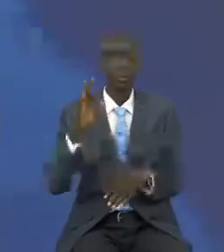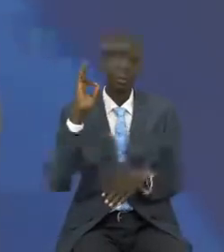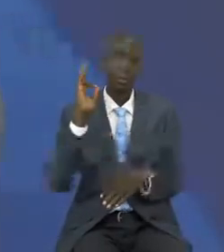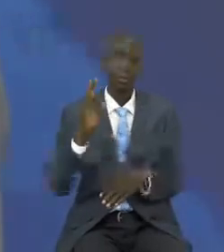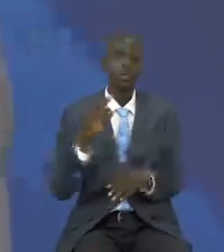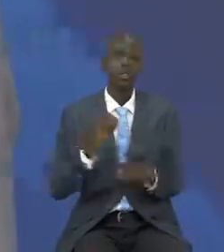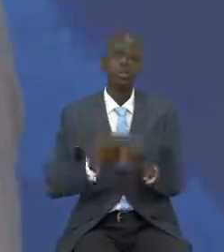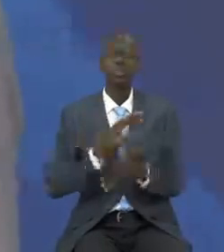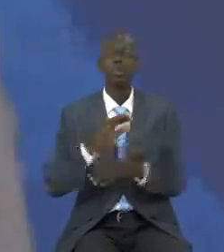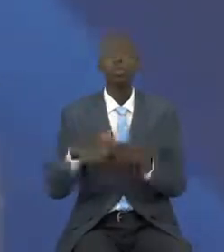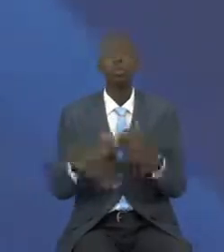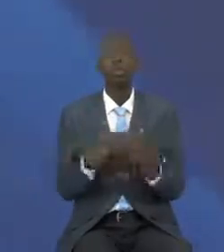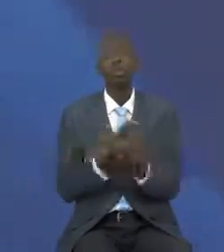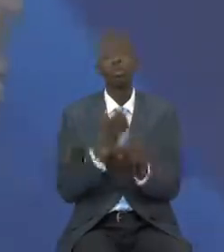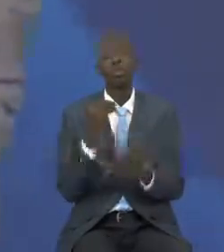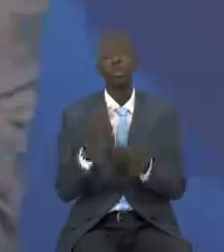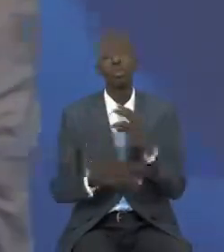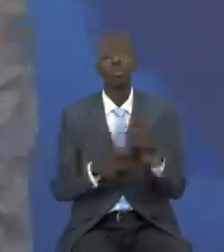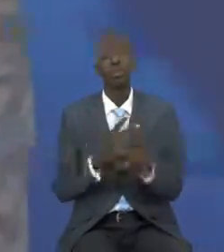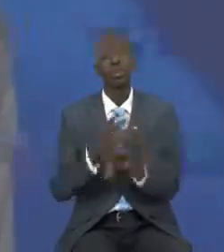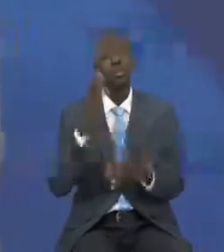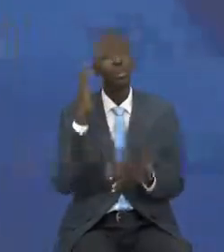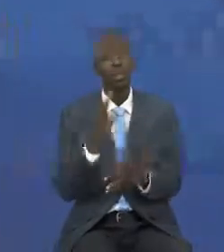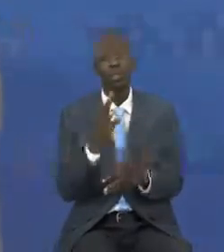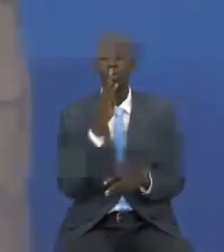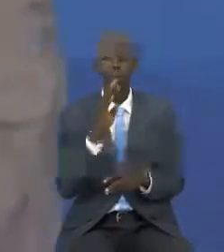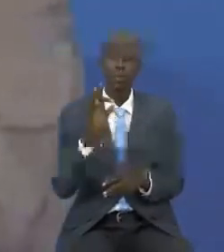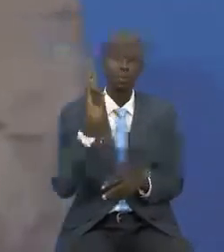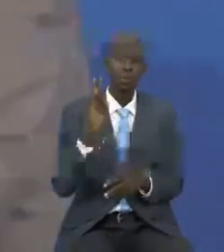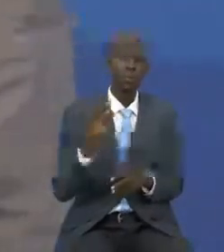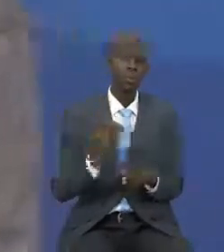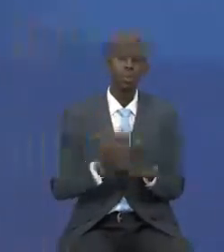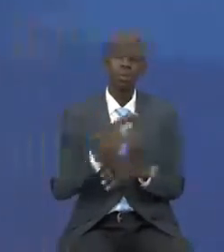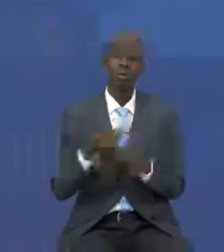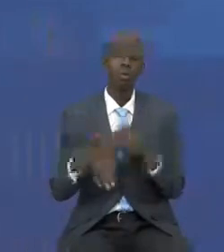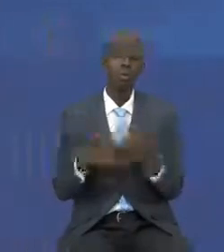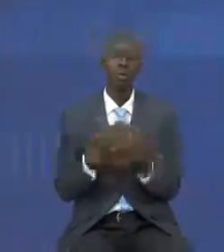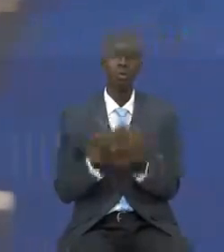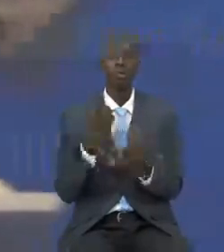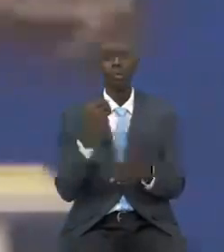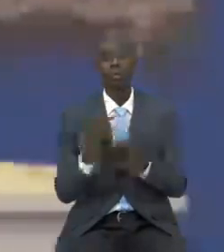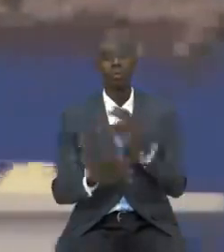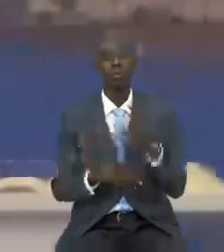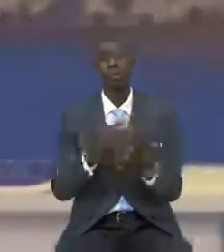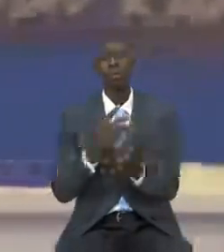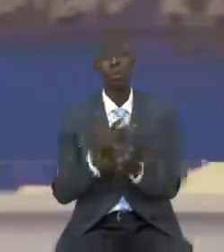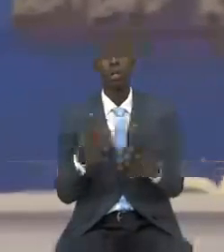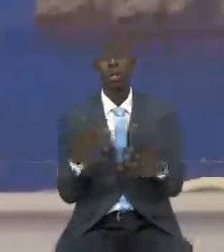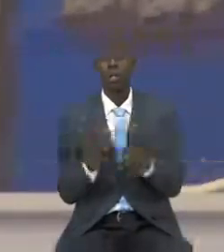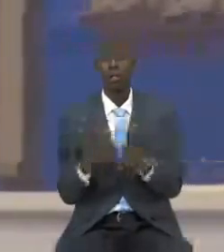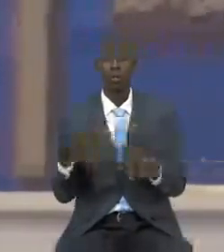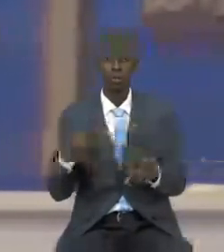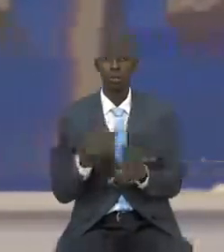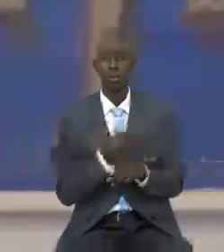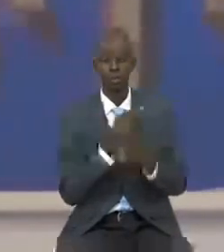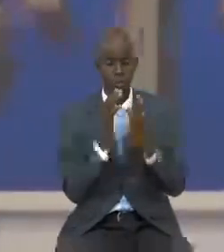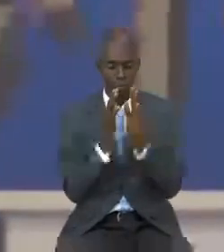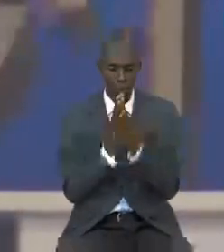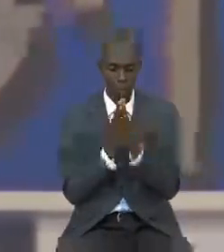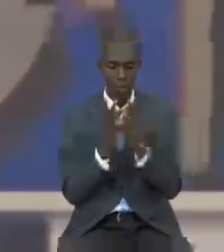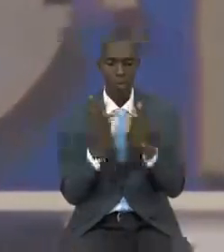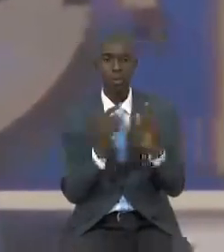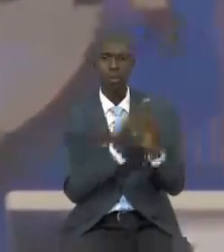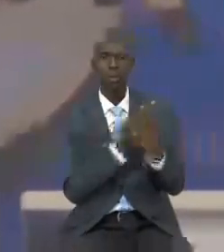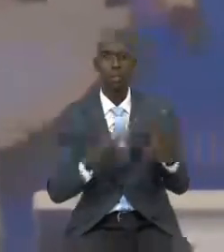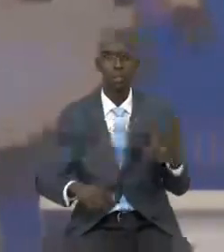all the world. Shall be preached in all the world, as we pray the Lord's